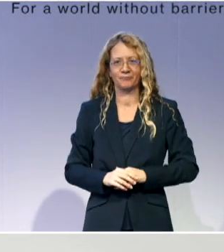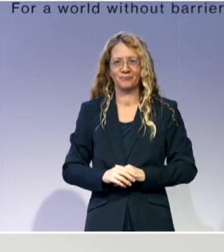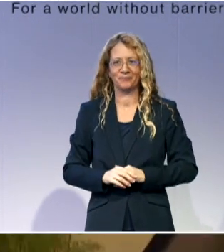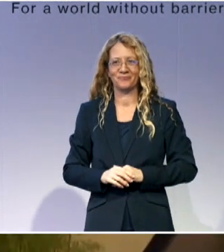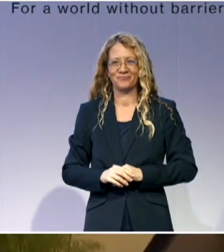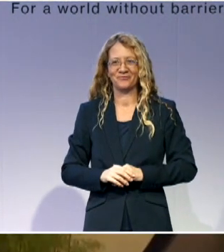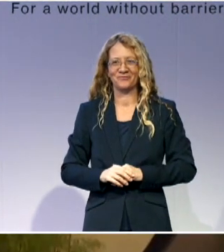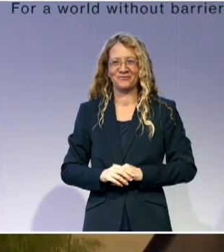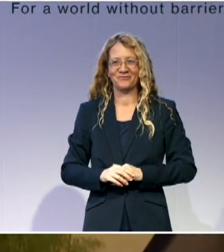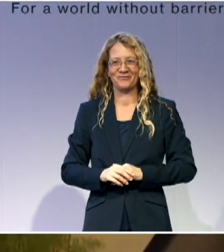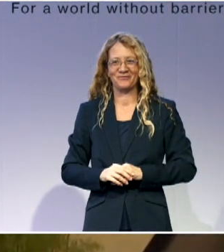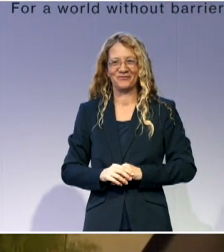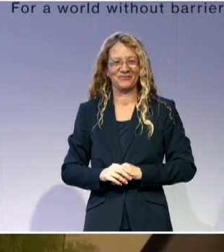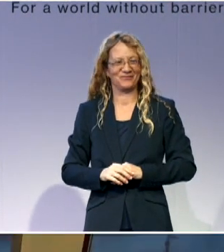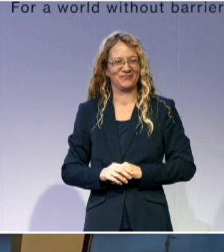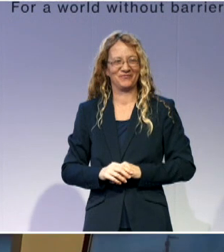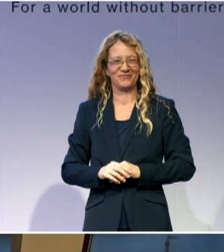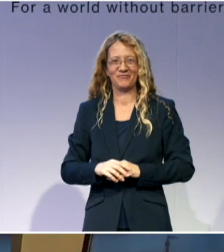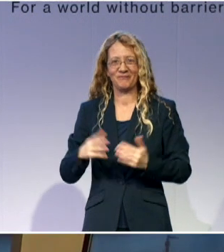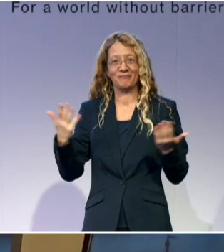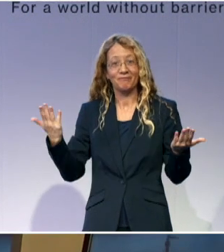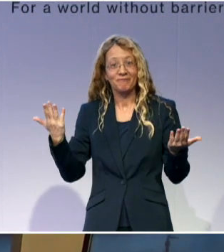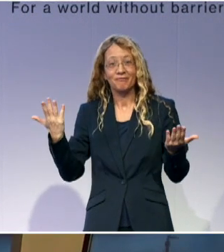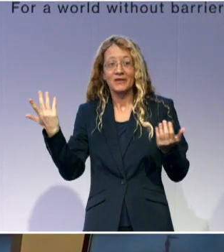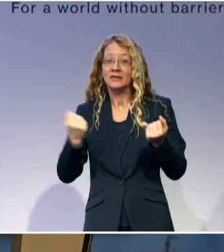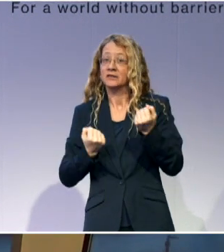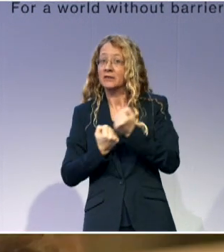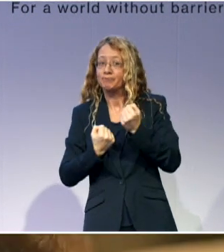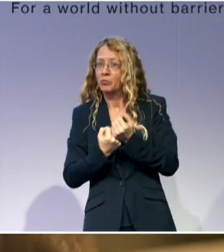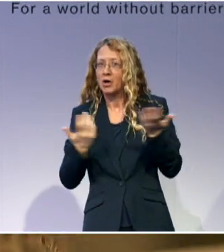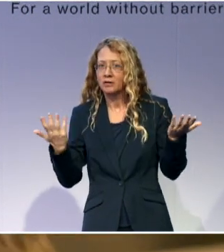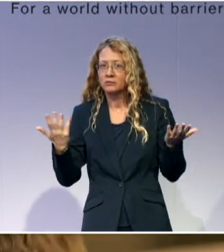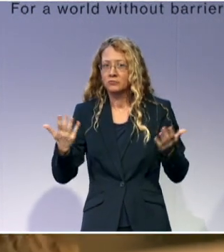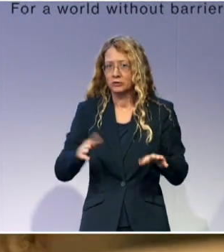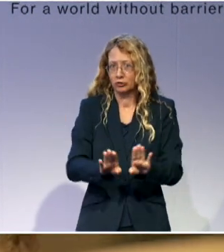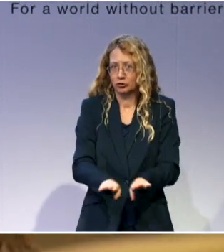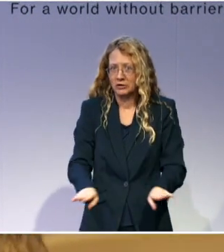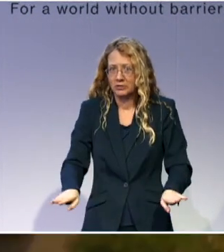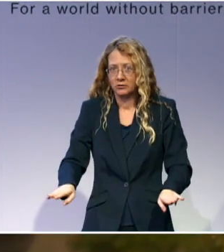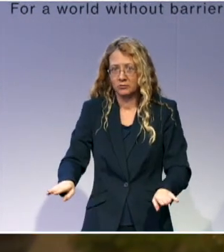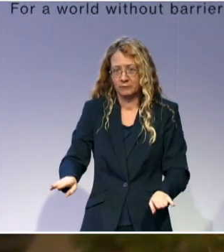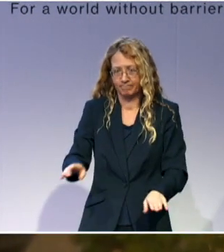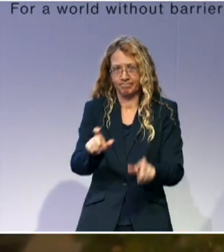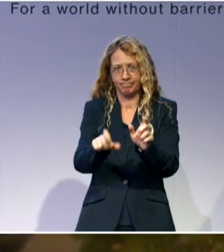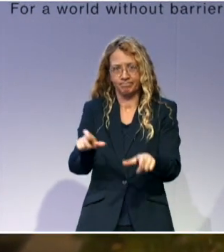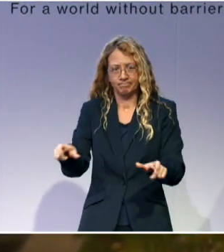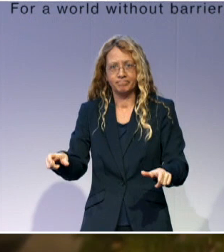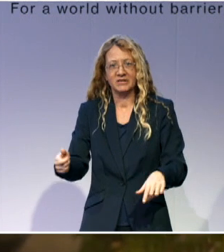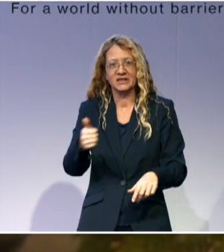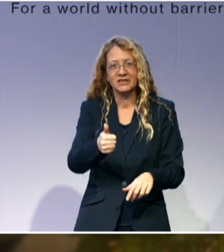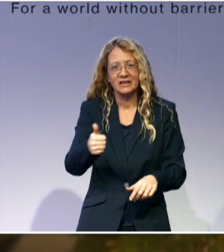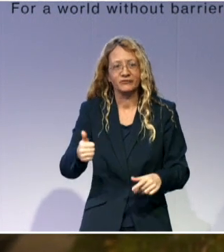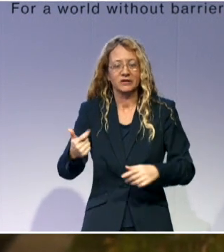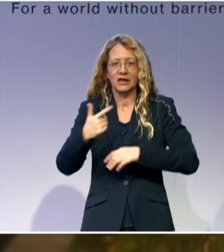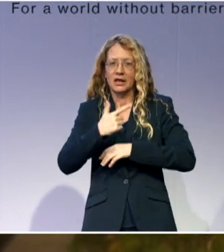participant. Mirrorable supports rehabilitation of young stroke survivors. The online, home-based therapy